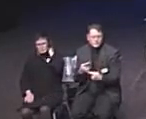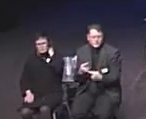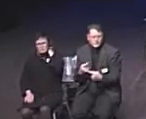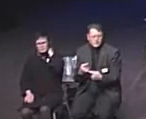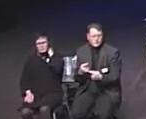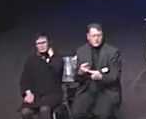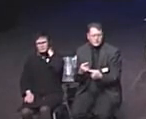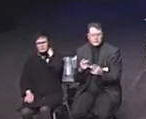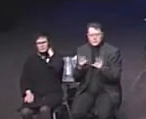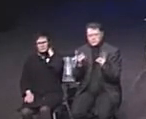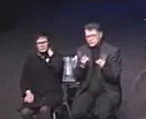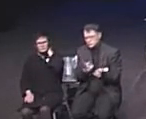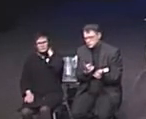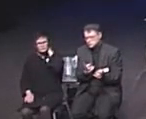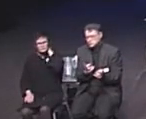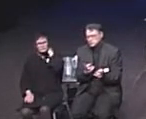also